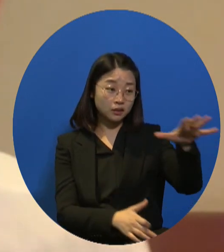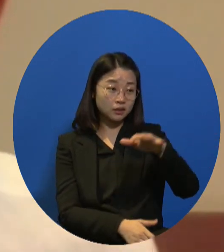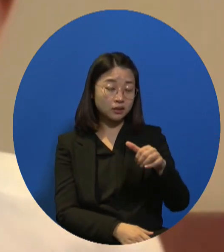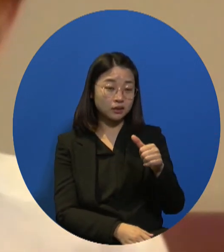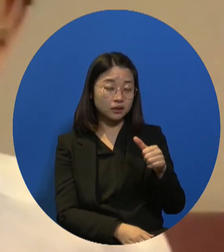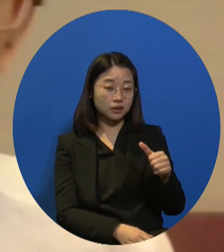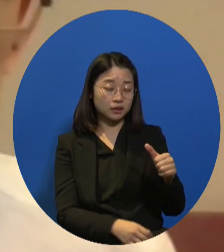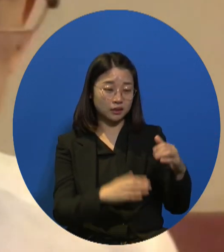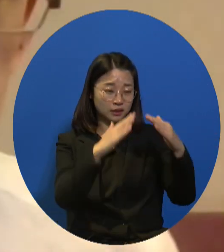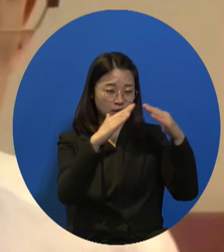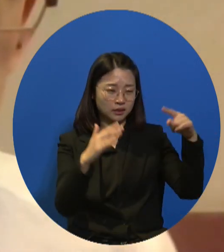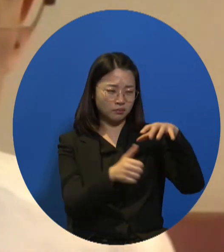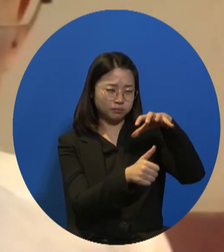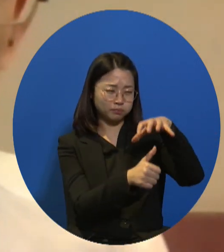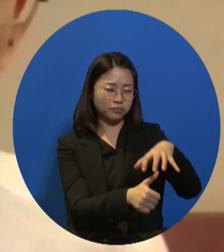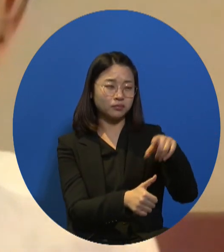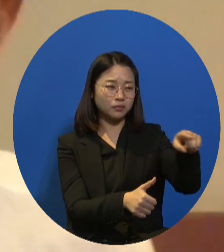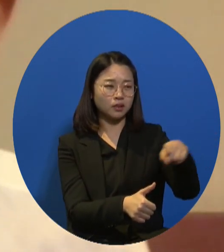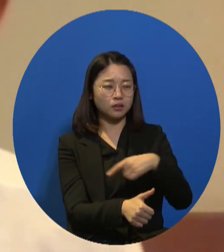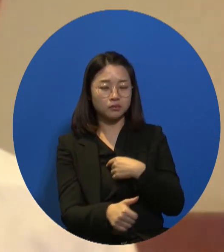made.